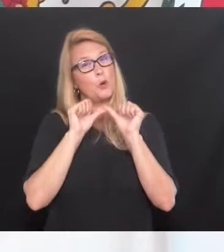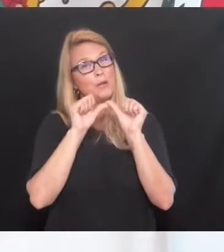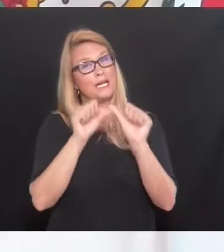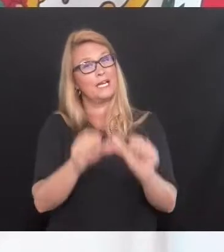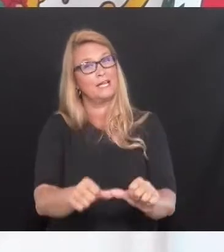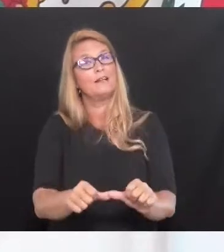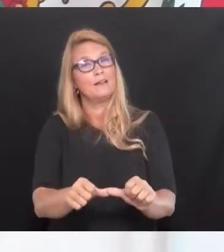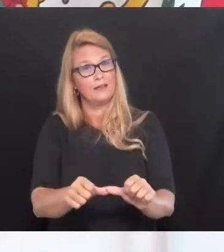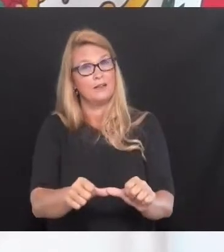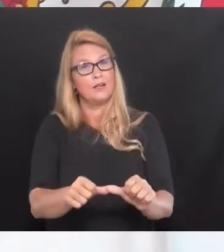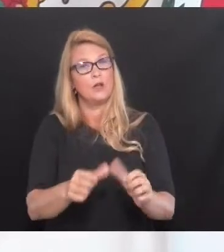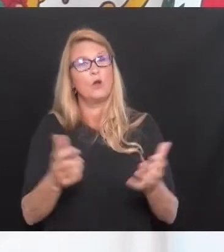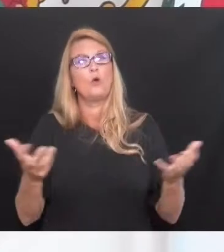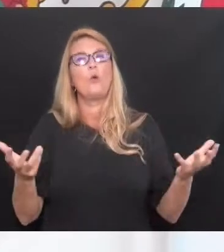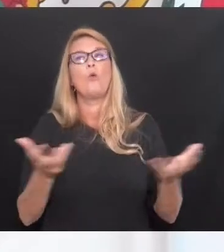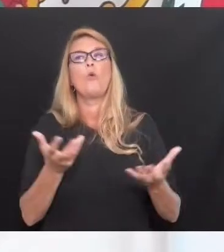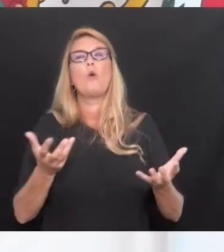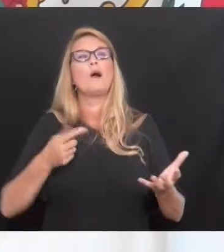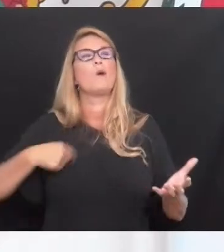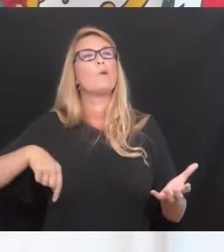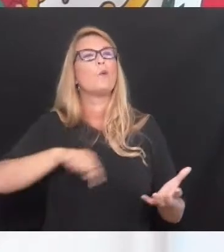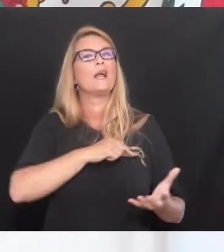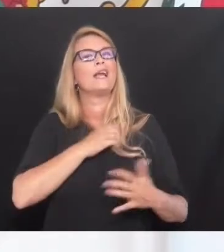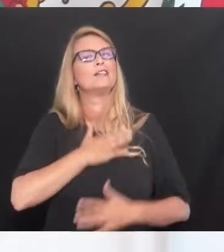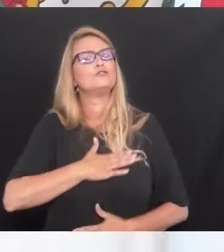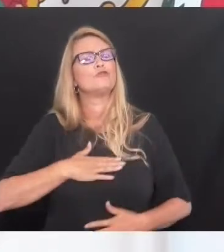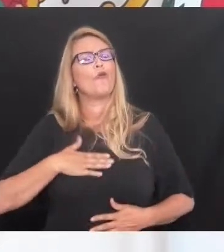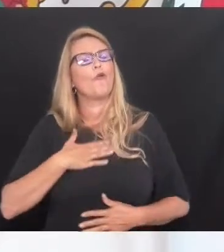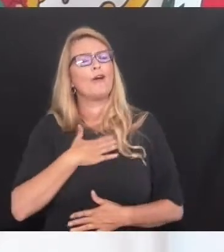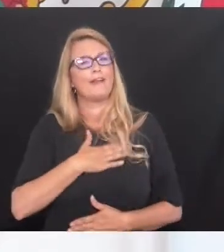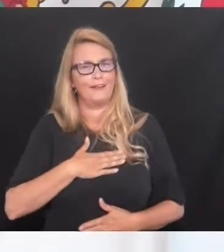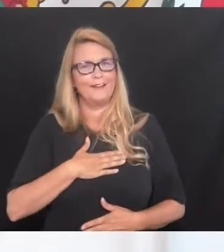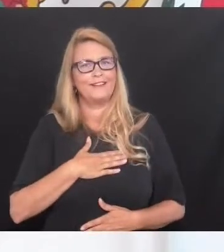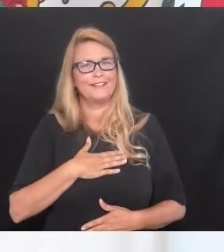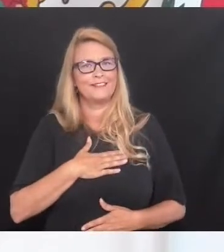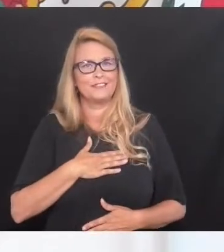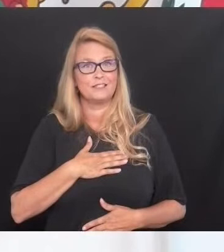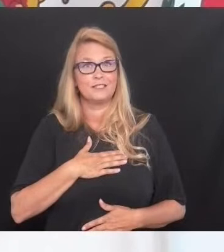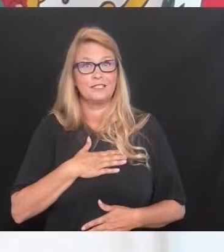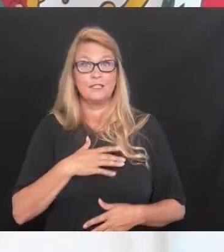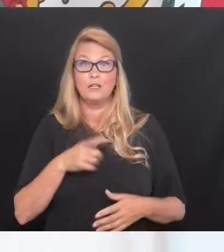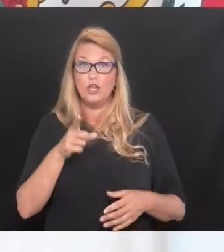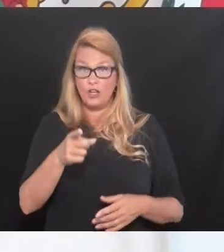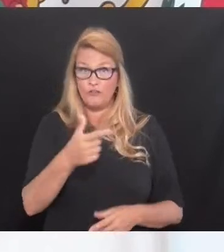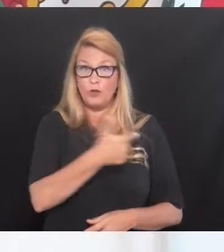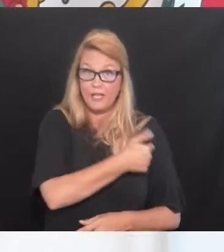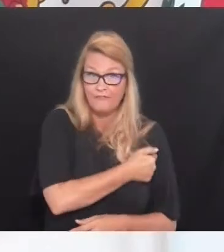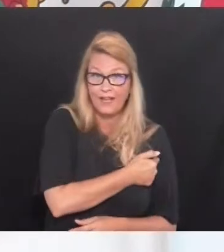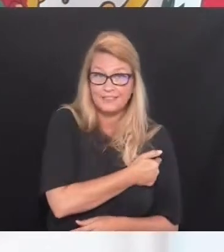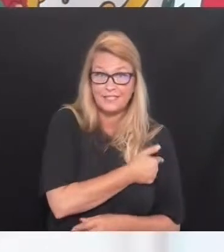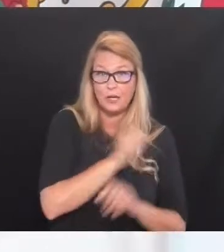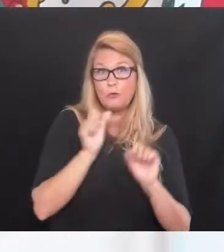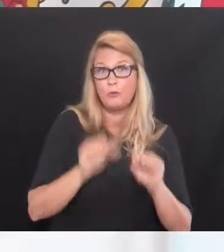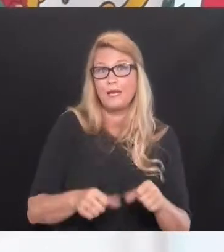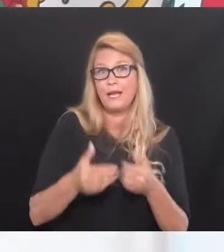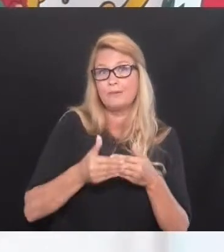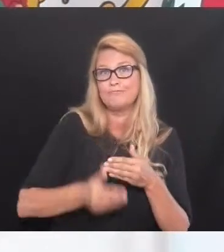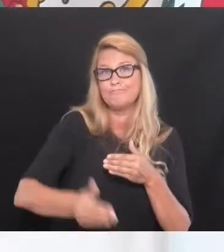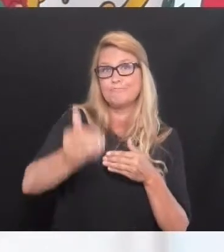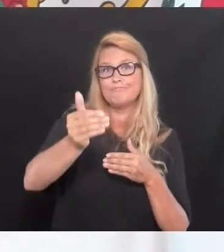of exactly what we've enjoyed this summer. All we got to do is get vaccinated. If we